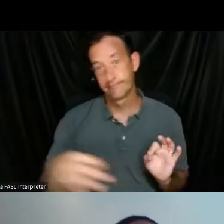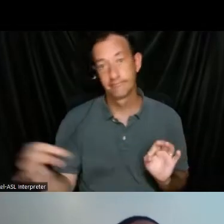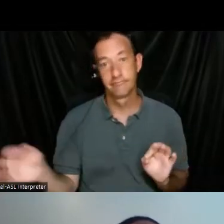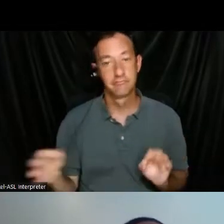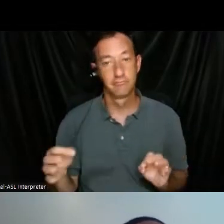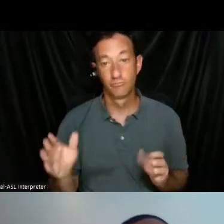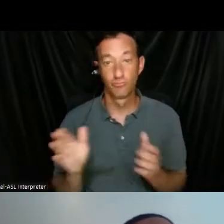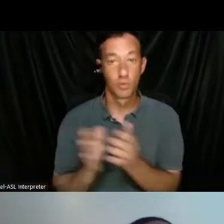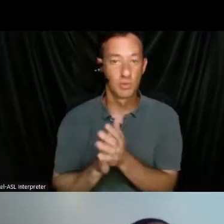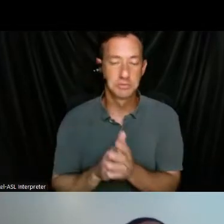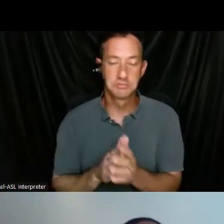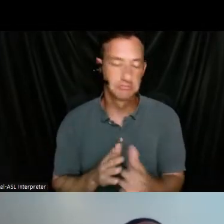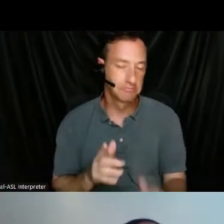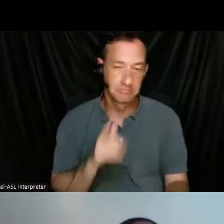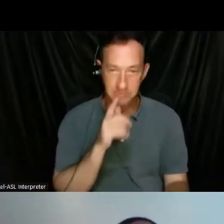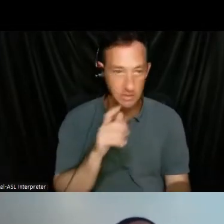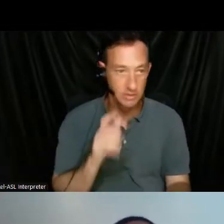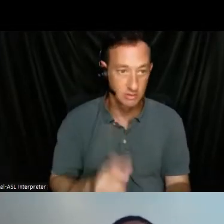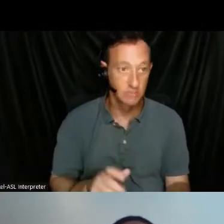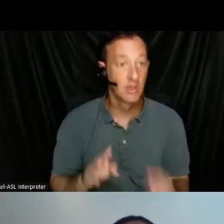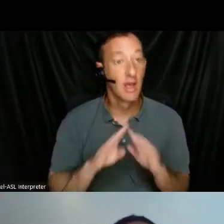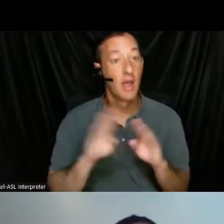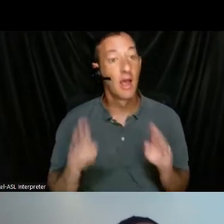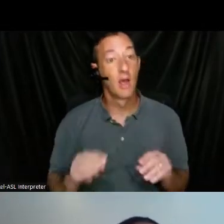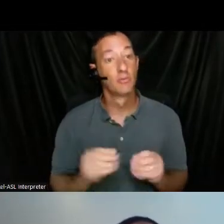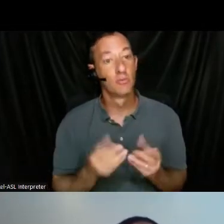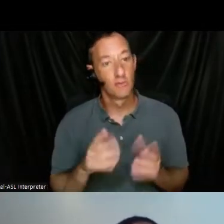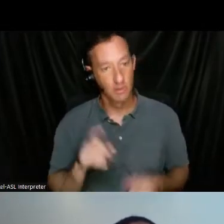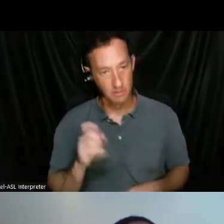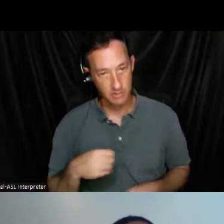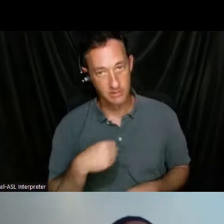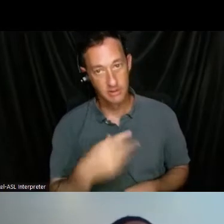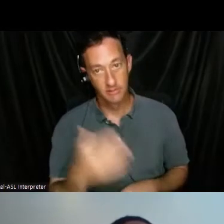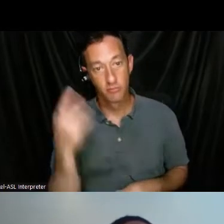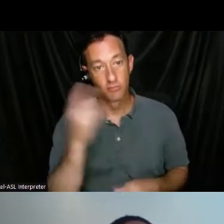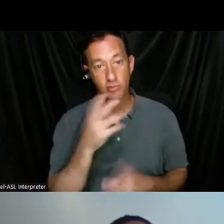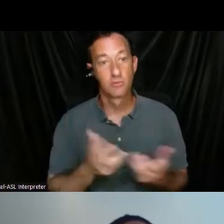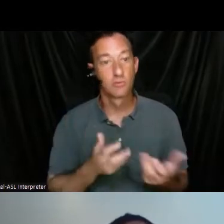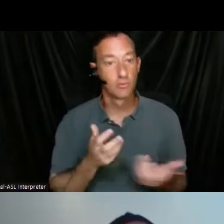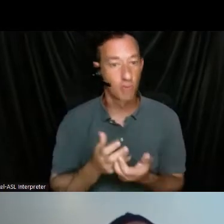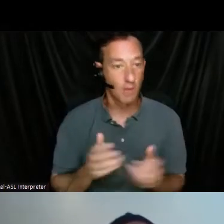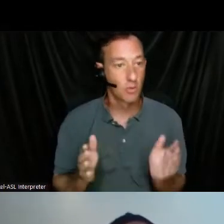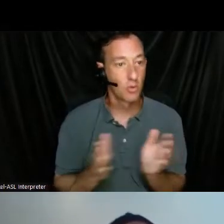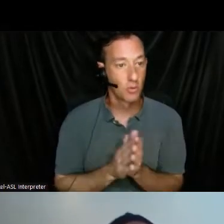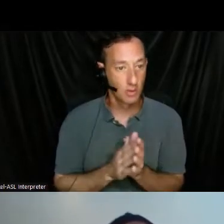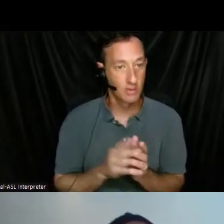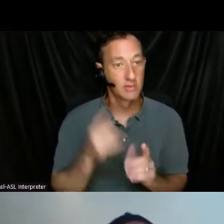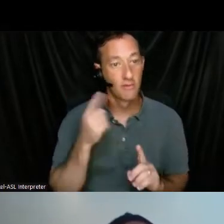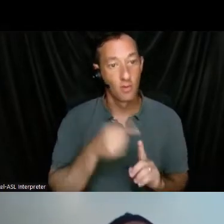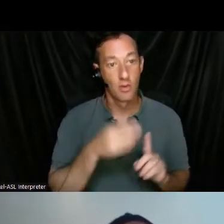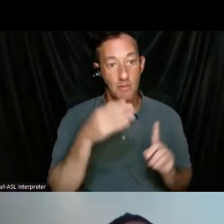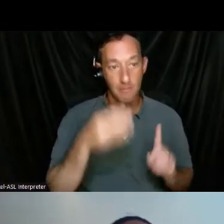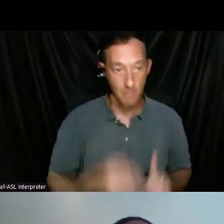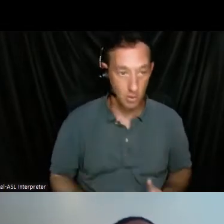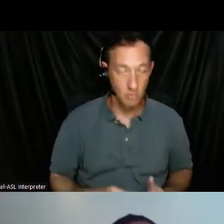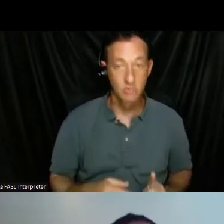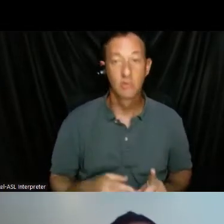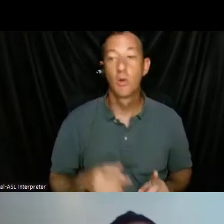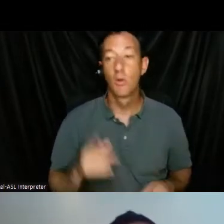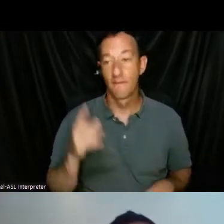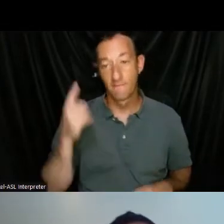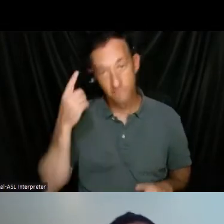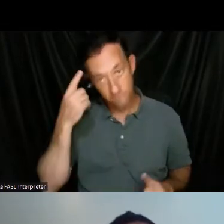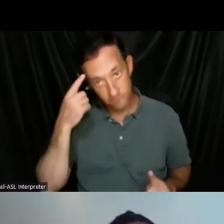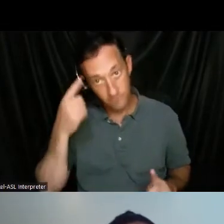request. Housing providers must grant a reasonable accommodation request that's made on behalf of the individual, that's made by